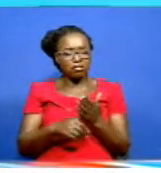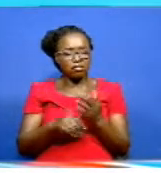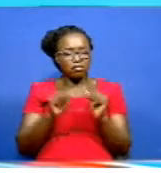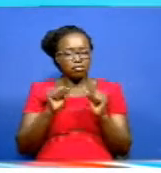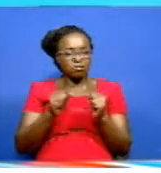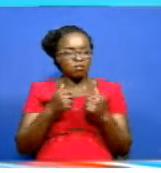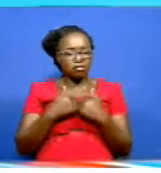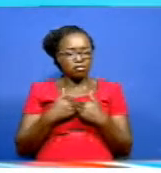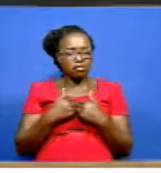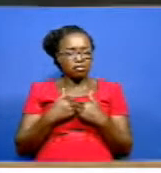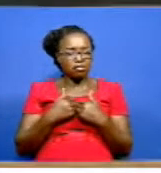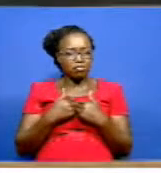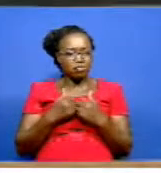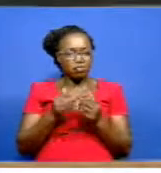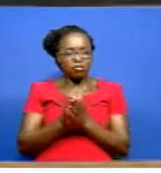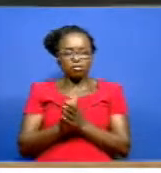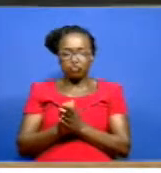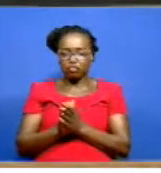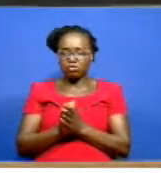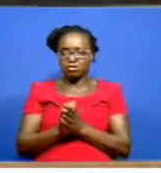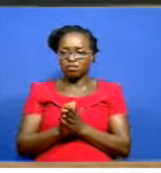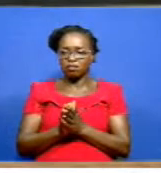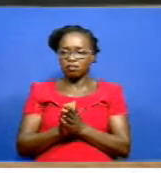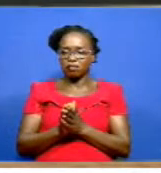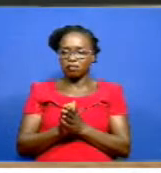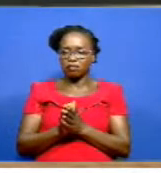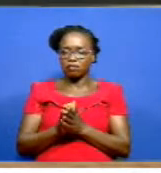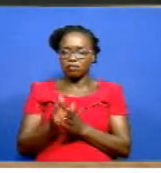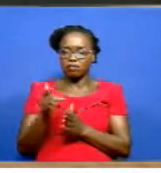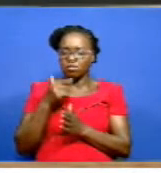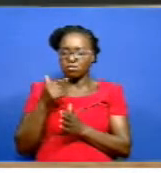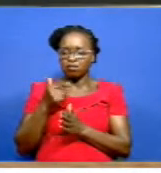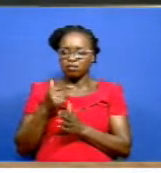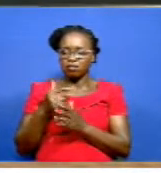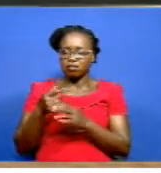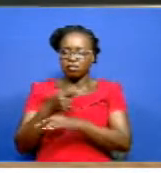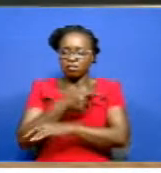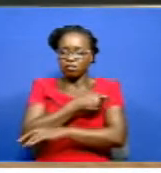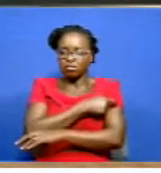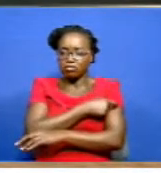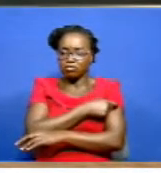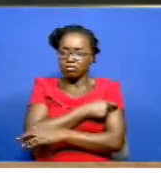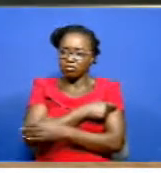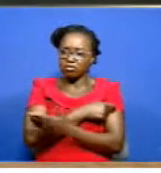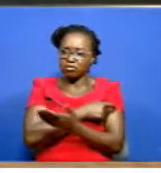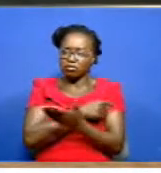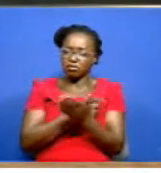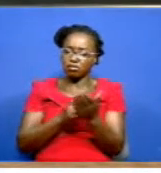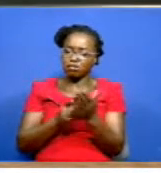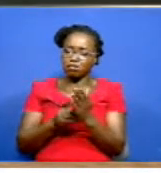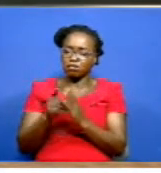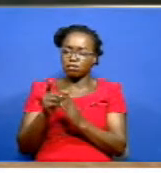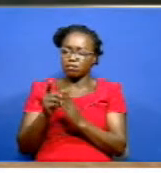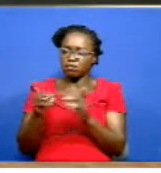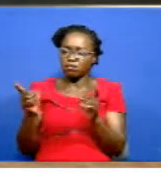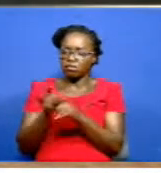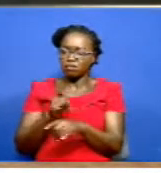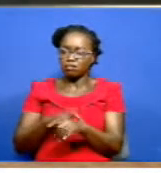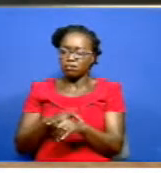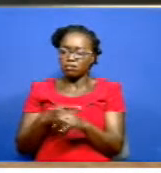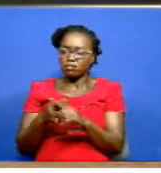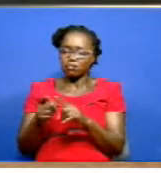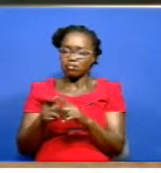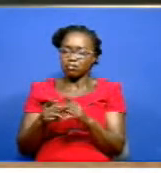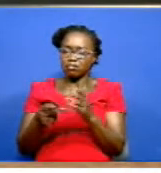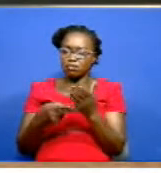in? So, as you had said, the vaccines have not, okay, fine, they were developed within a short period of time, but those